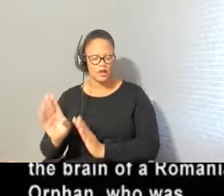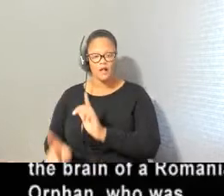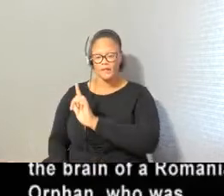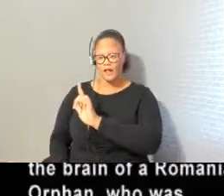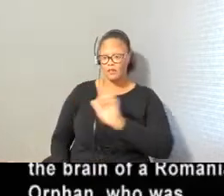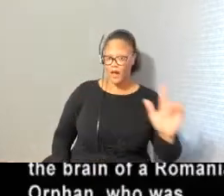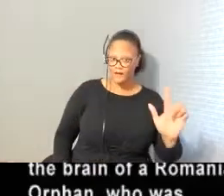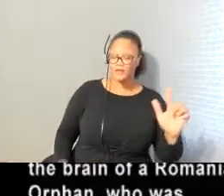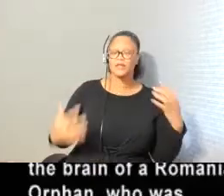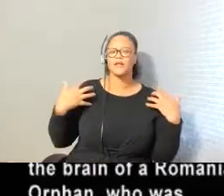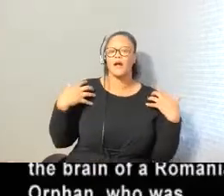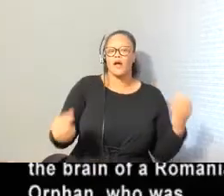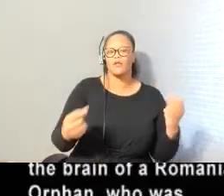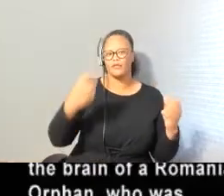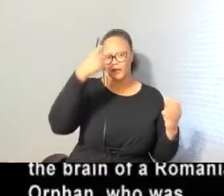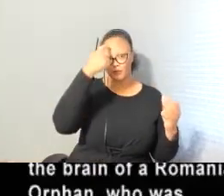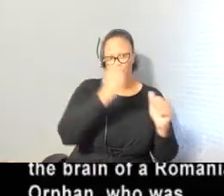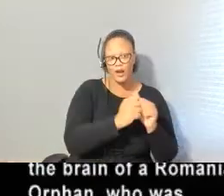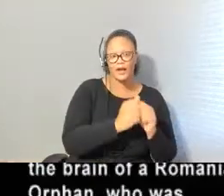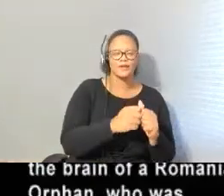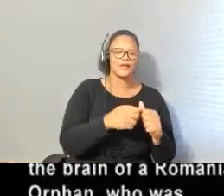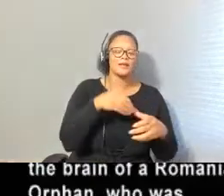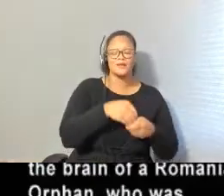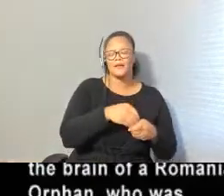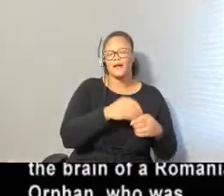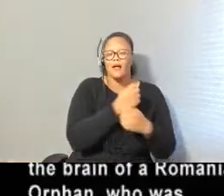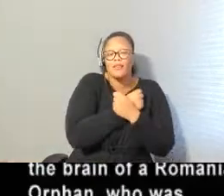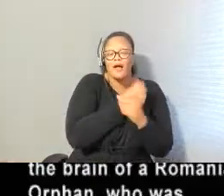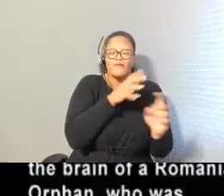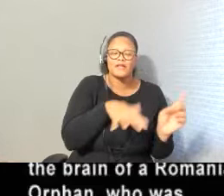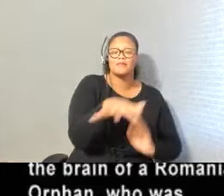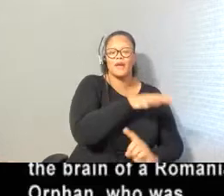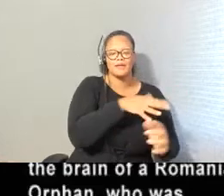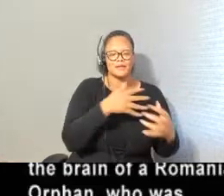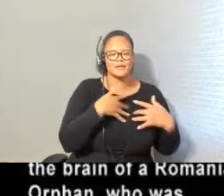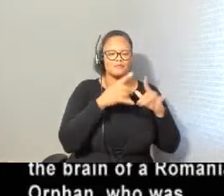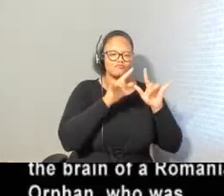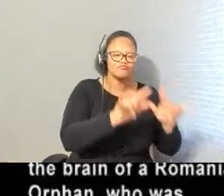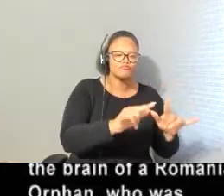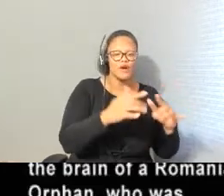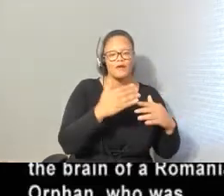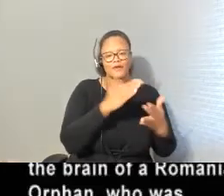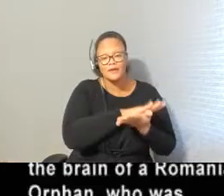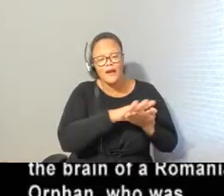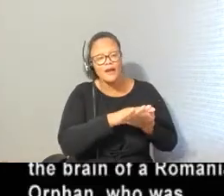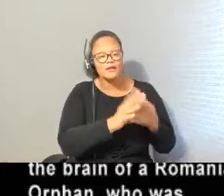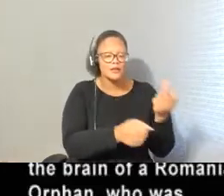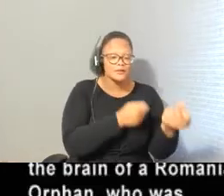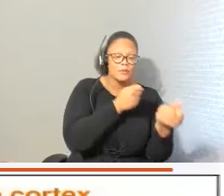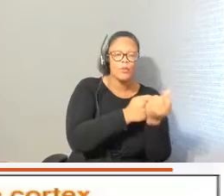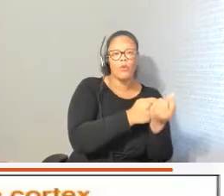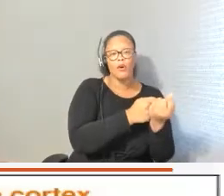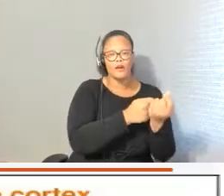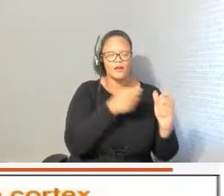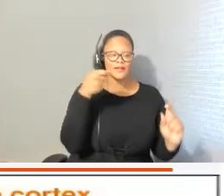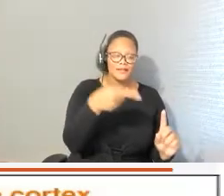brain that's probably in loving spaces and getting the love and the kindness and the support and the stimulation that it needs in order for